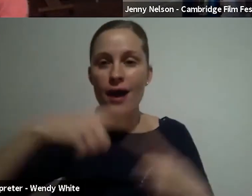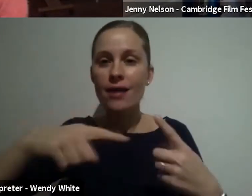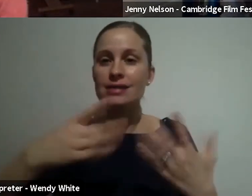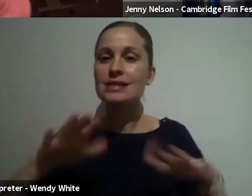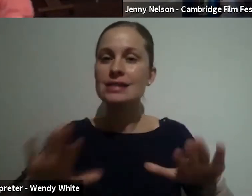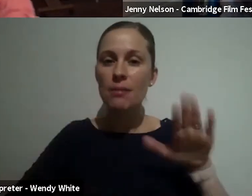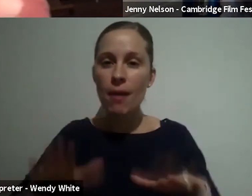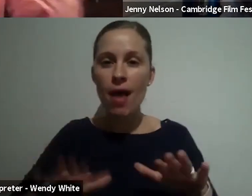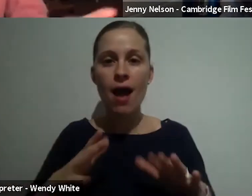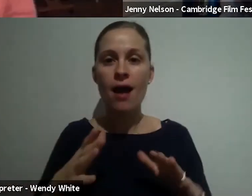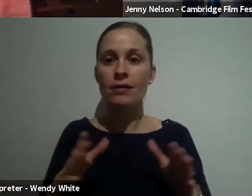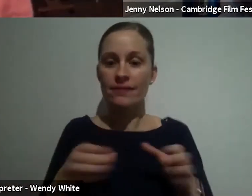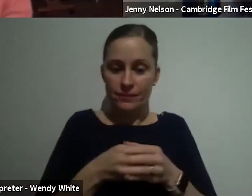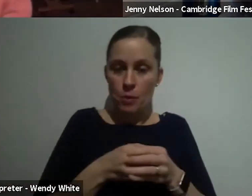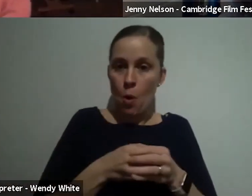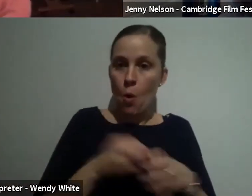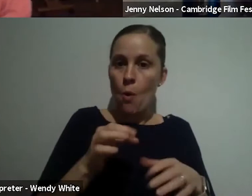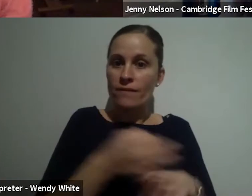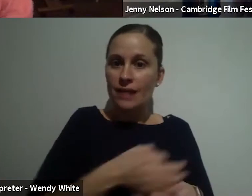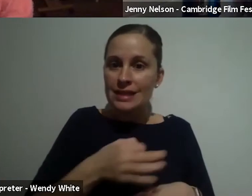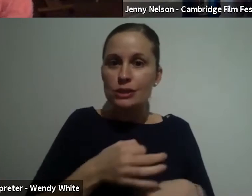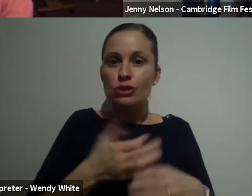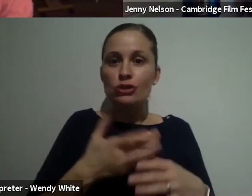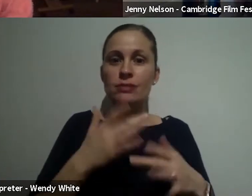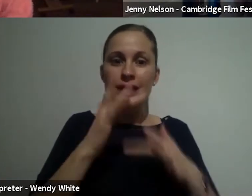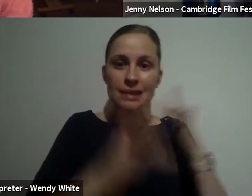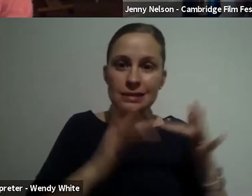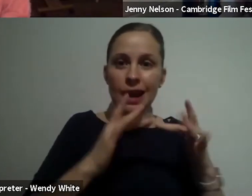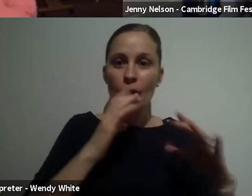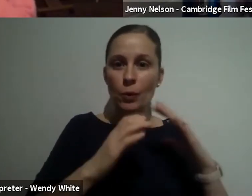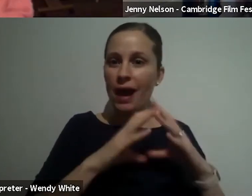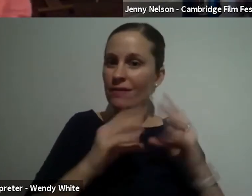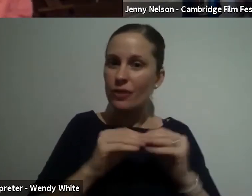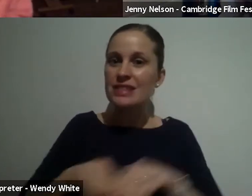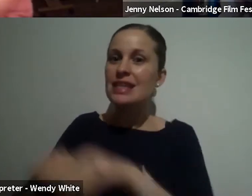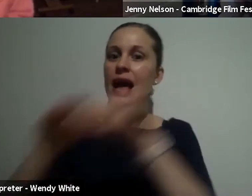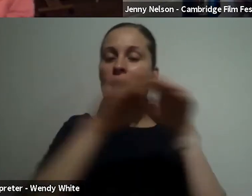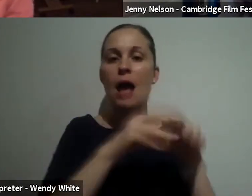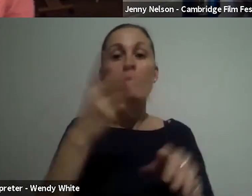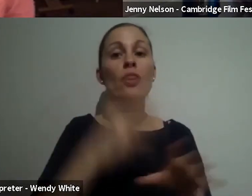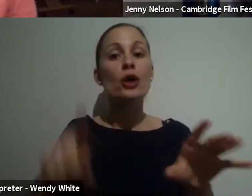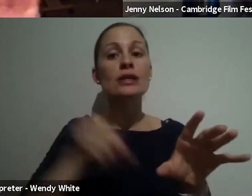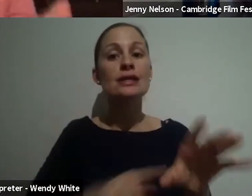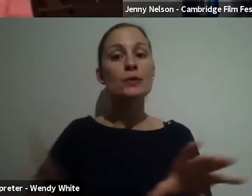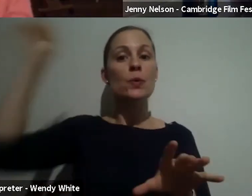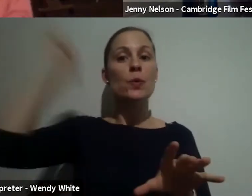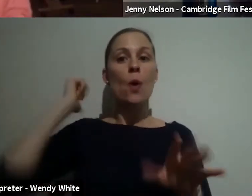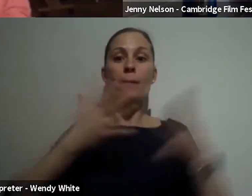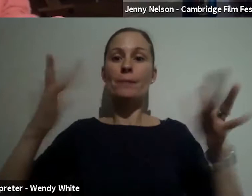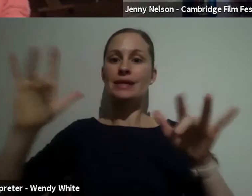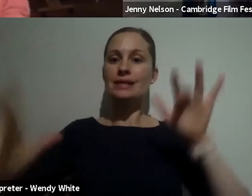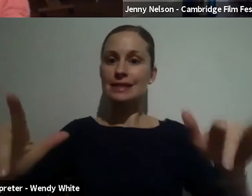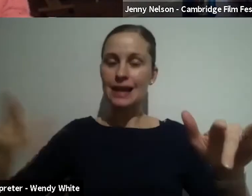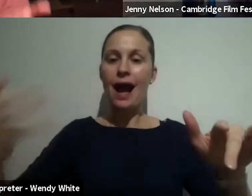through internet, and also communication has changed. But in the year 92, we were still a little bit, it was 30 years